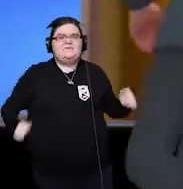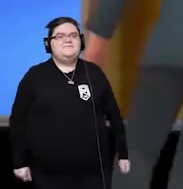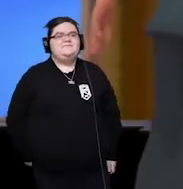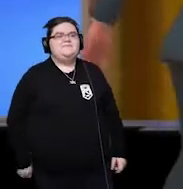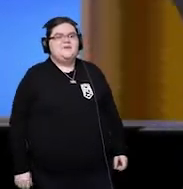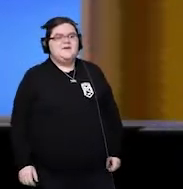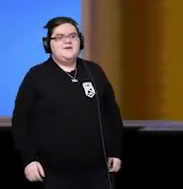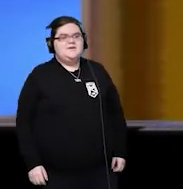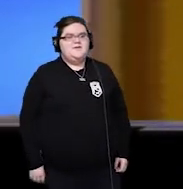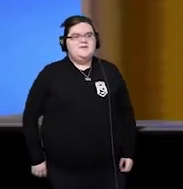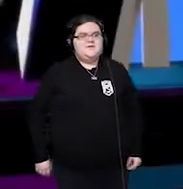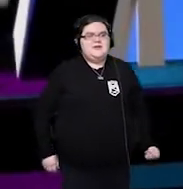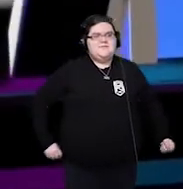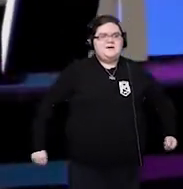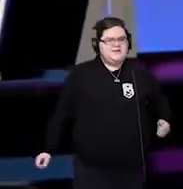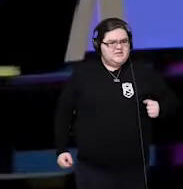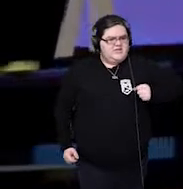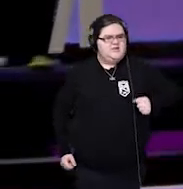whoop.